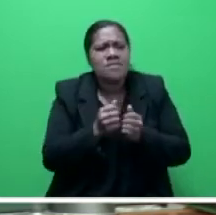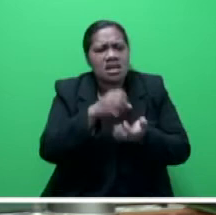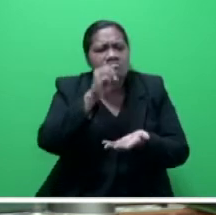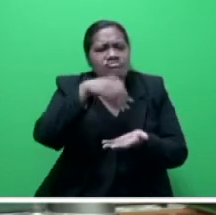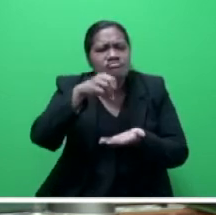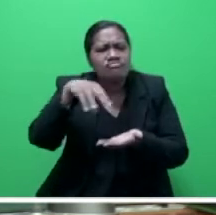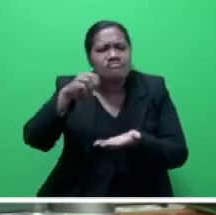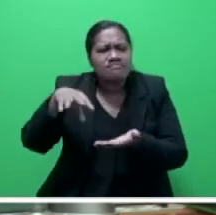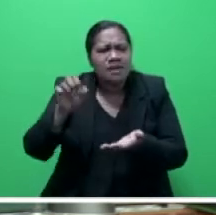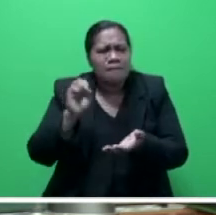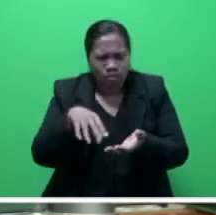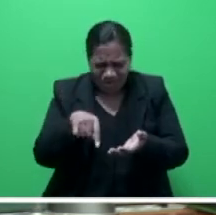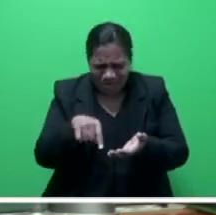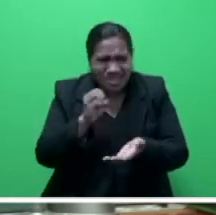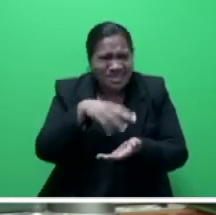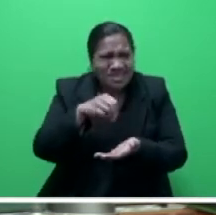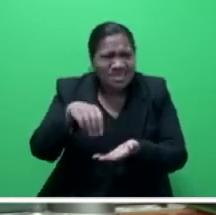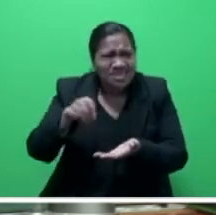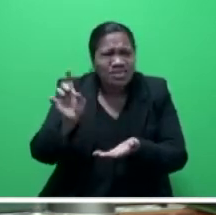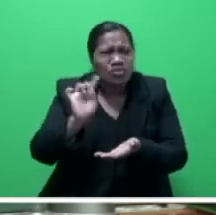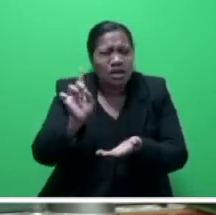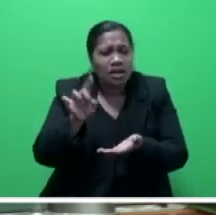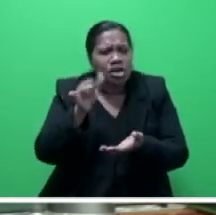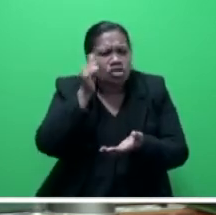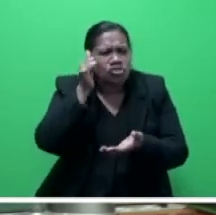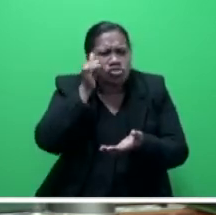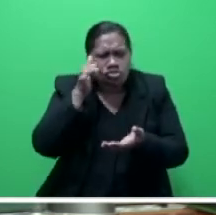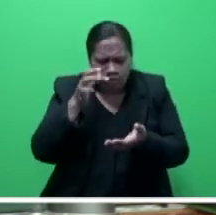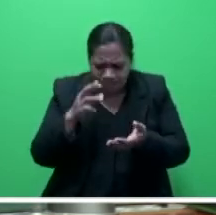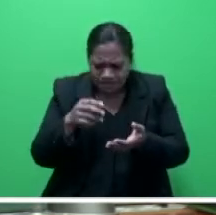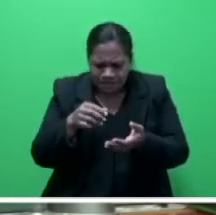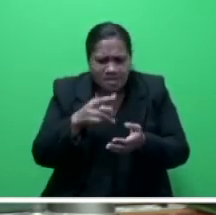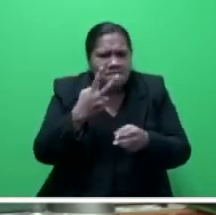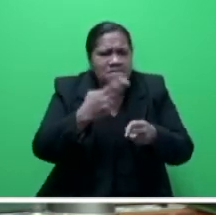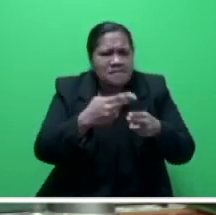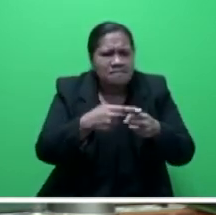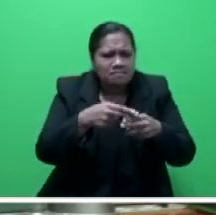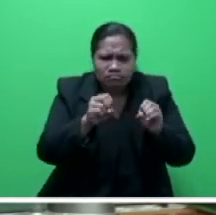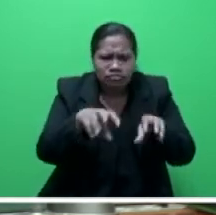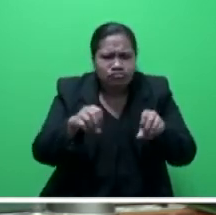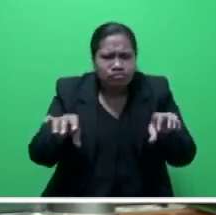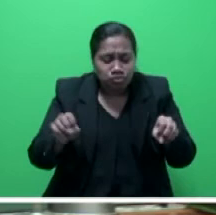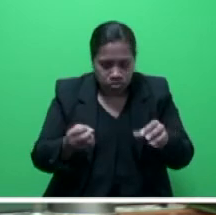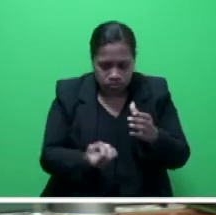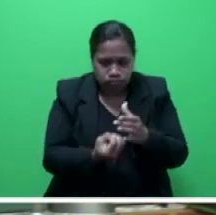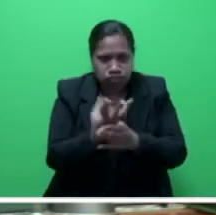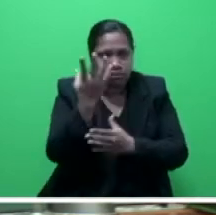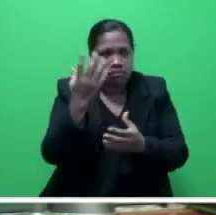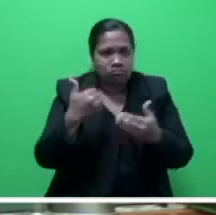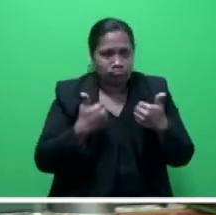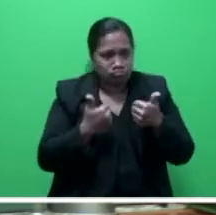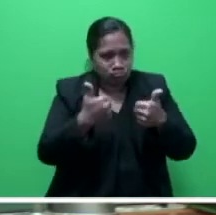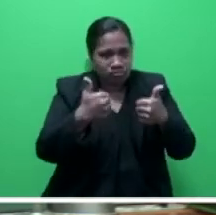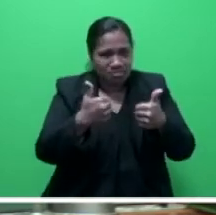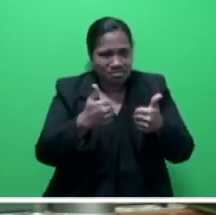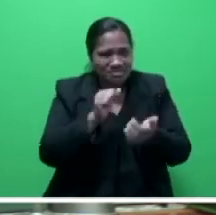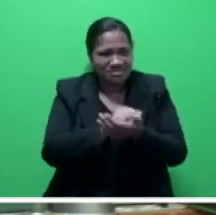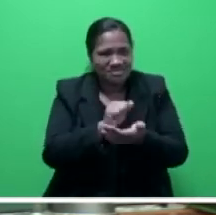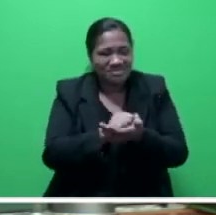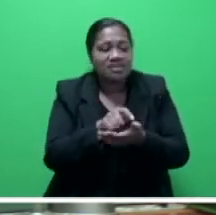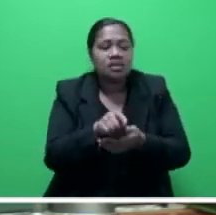soil acidity was or used to be corrected, particularly in the sugar belt, through application of